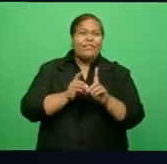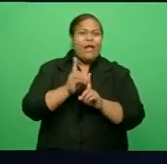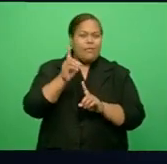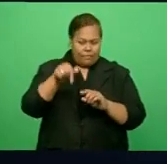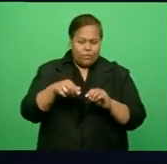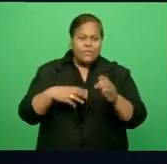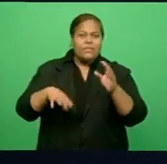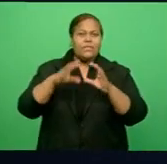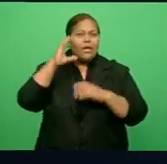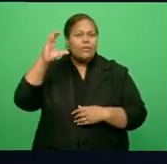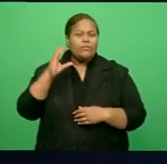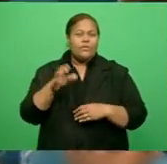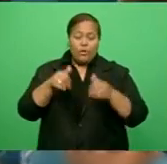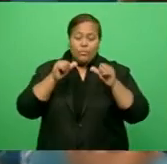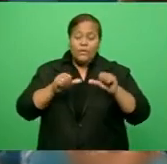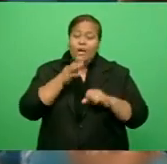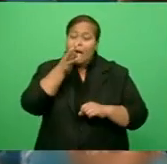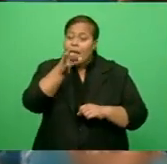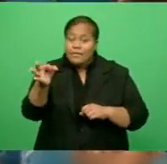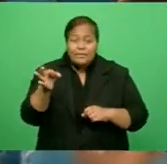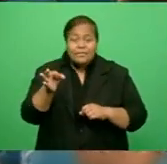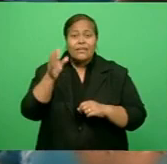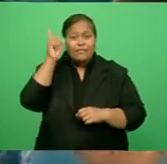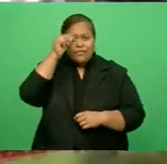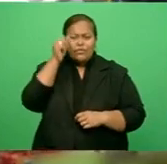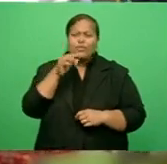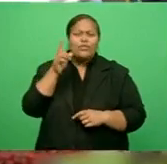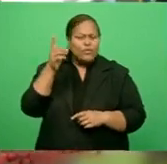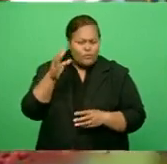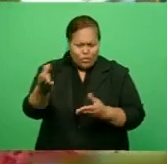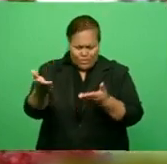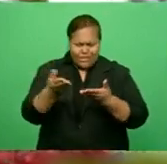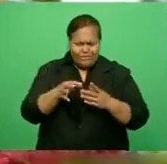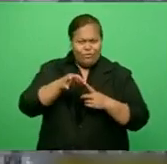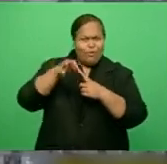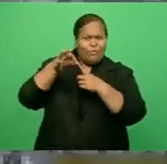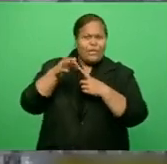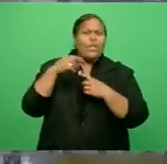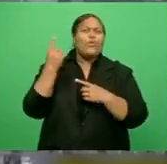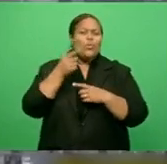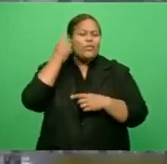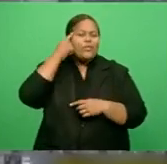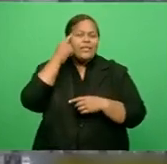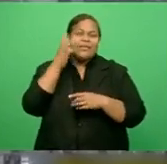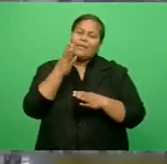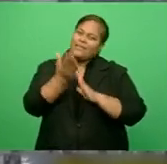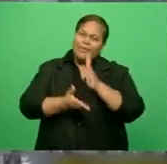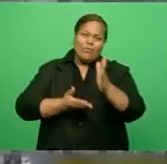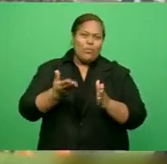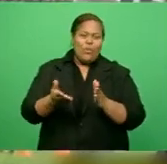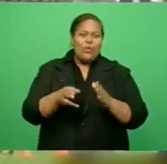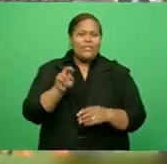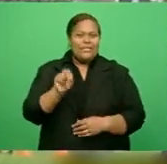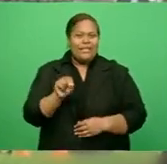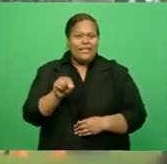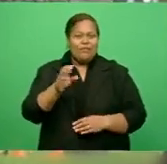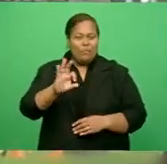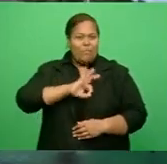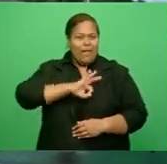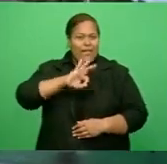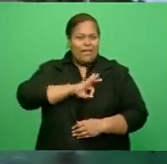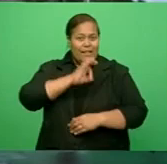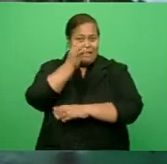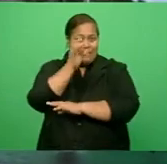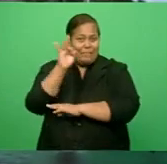also calling on Fijians to nominate who they think is deserving of the 50th Anniversary Independence Medal,